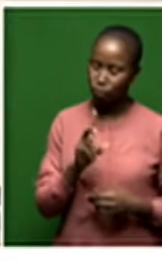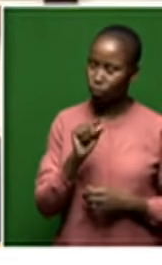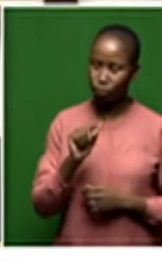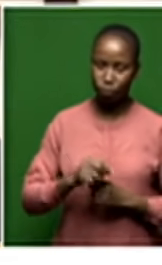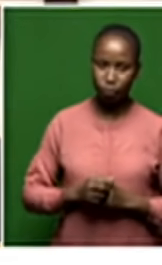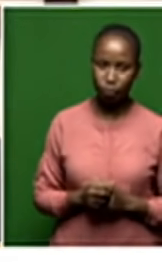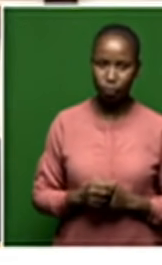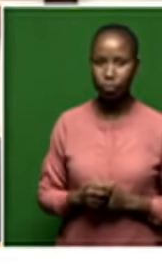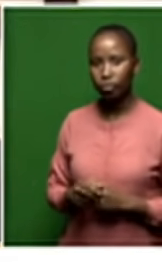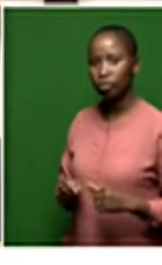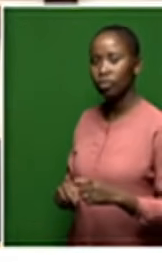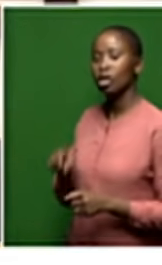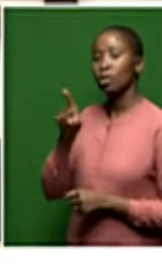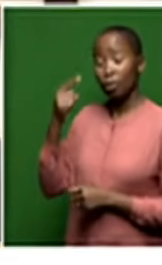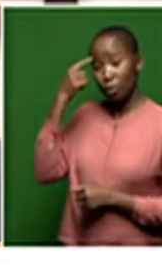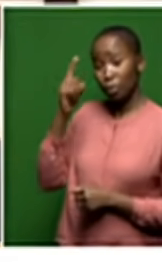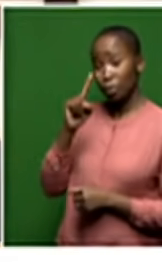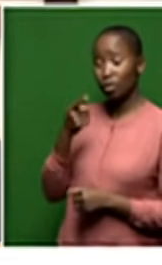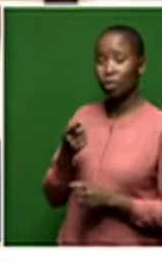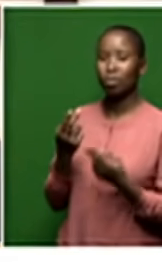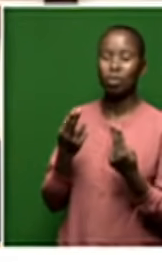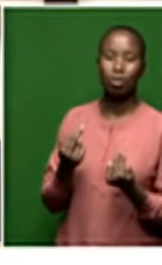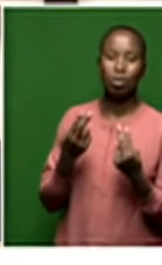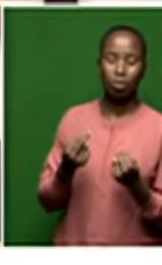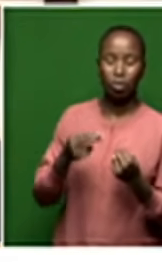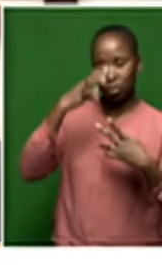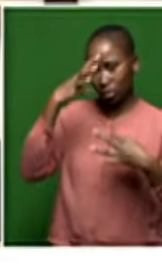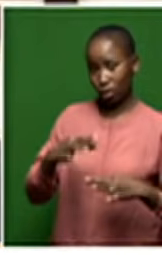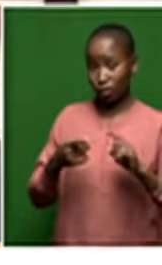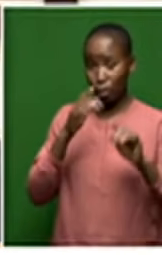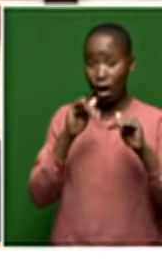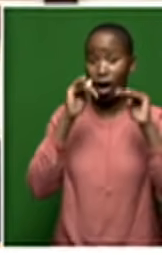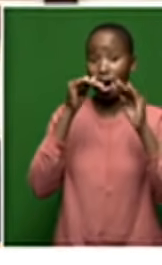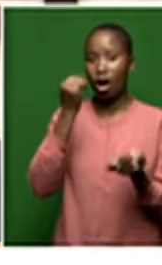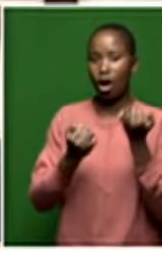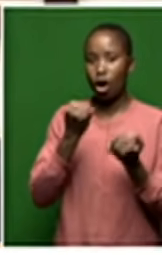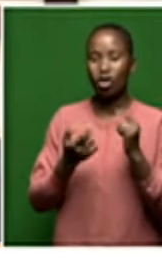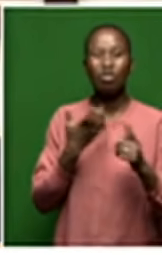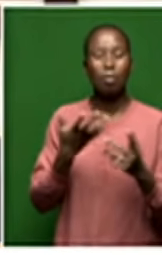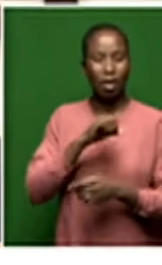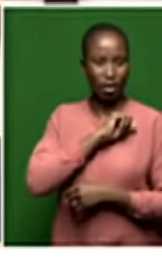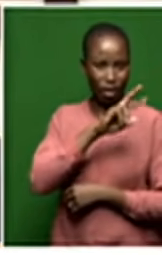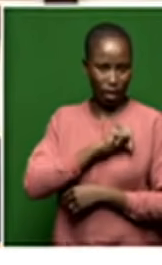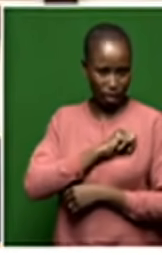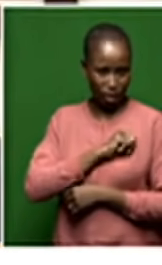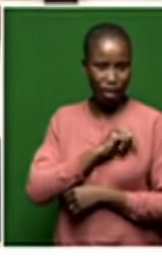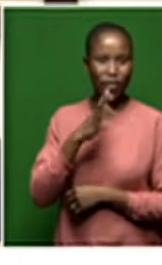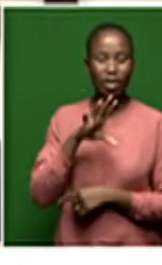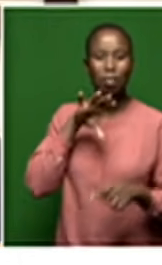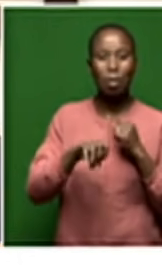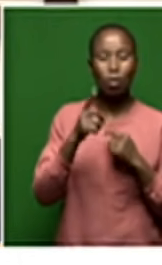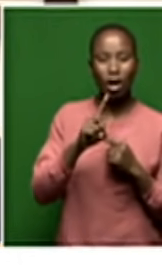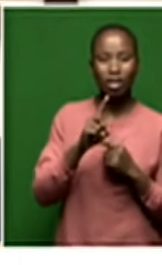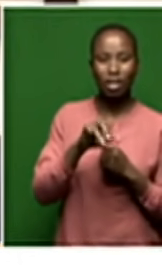Your view, let's get it, on the recent ruling of the High Court of KwaZulu-Natal that found that the Oyama